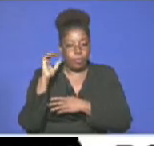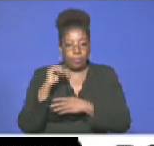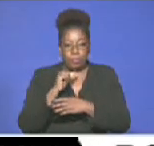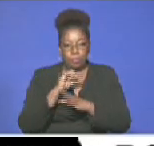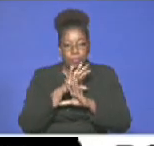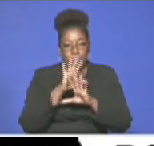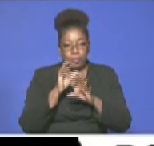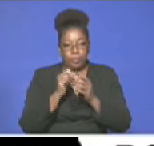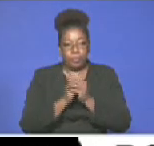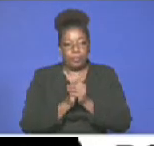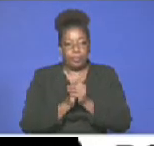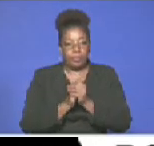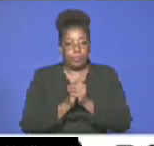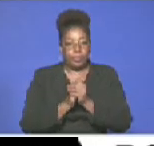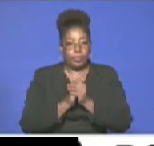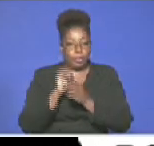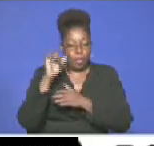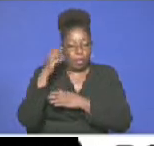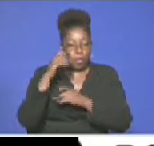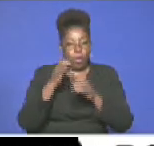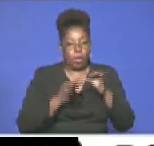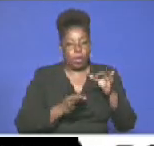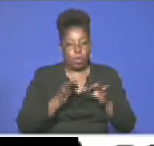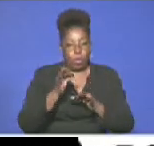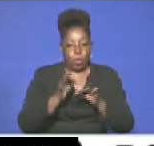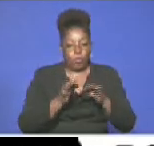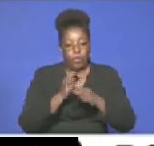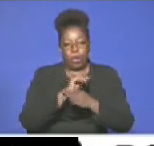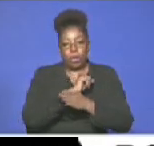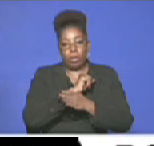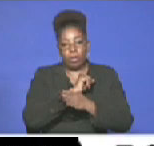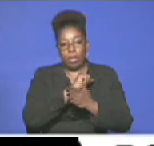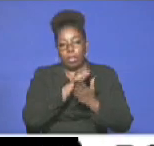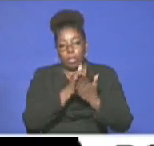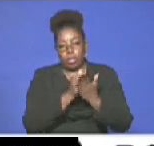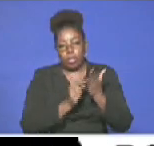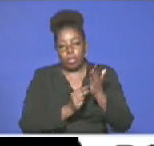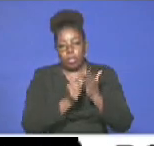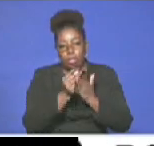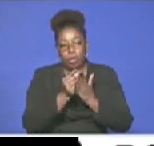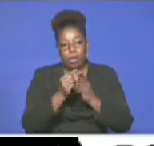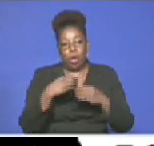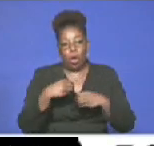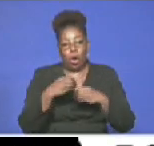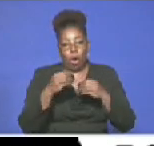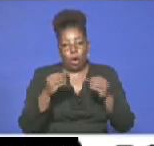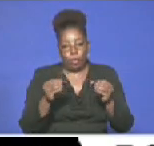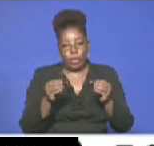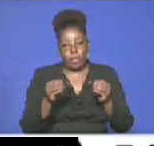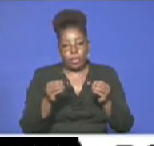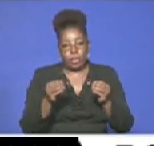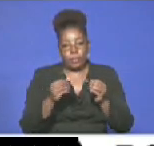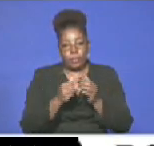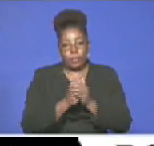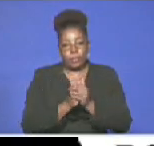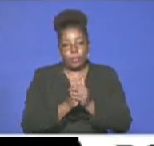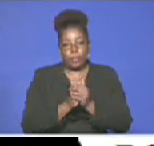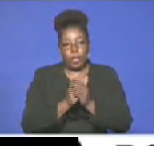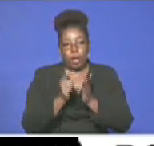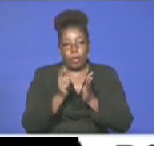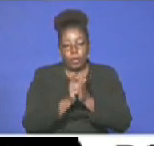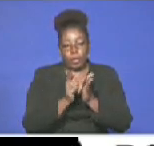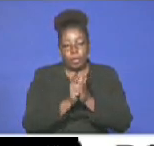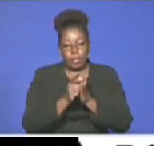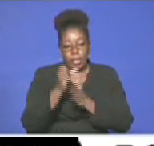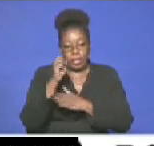Upgrading juvenile court operations, another key priority of the Attorney General's office, and there's good reason. Attorney General and Minister of Legal Affairs,